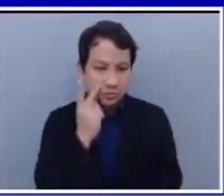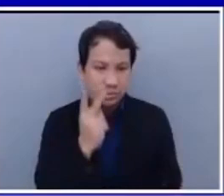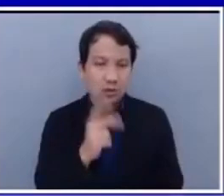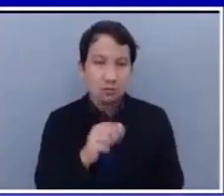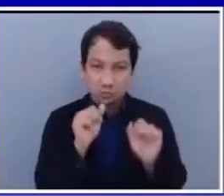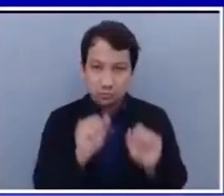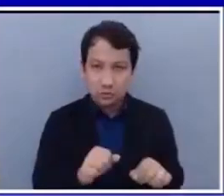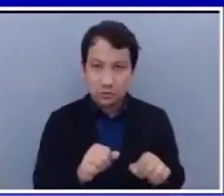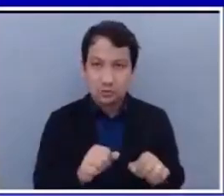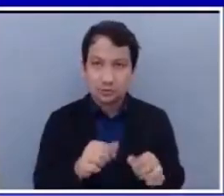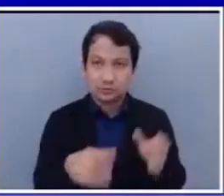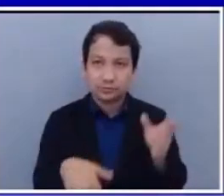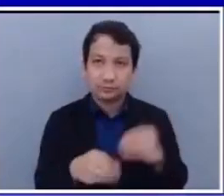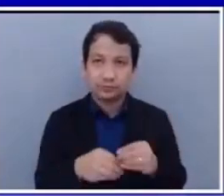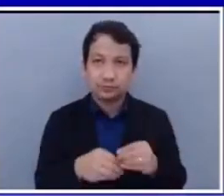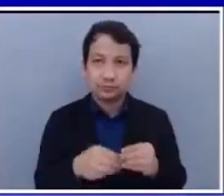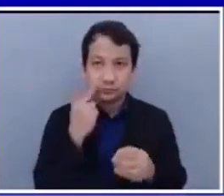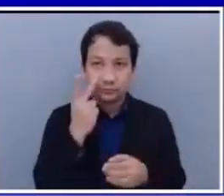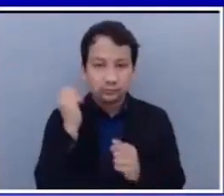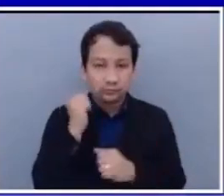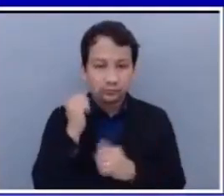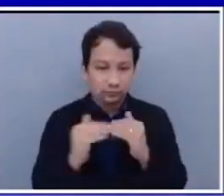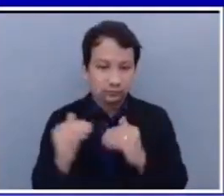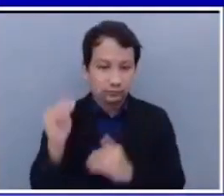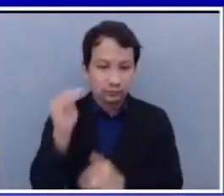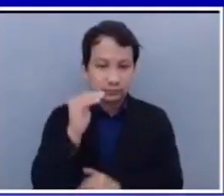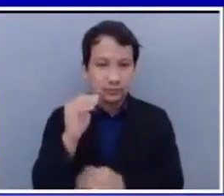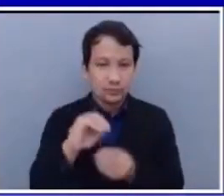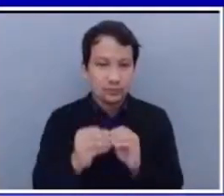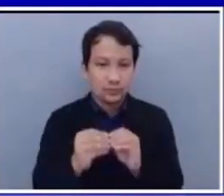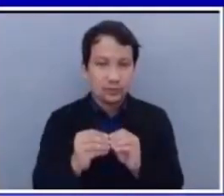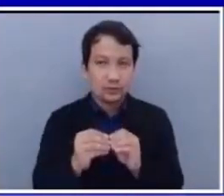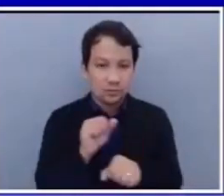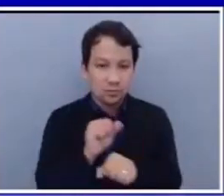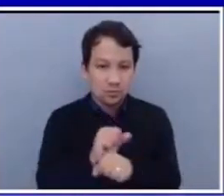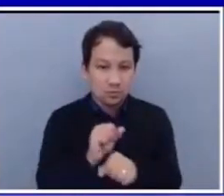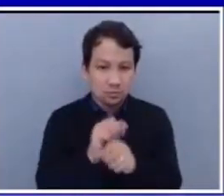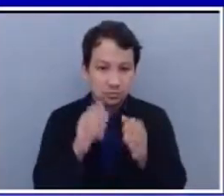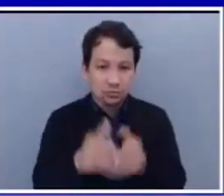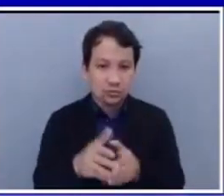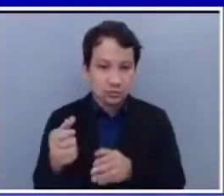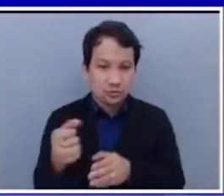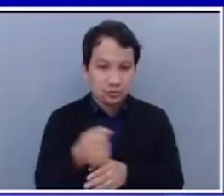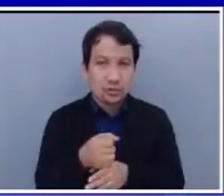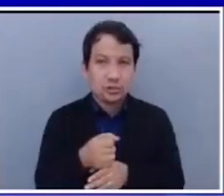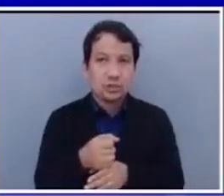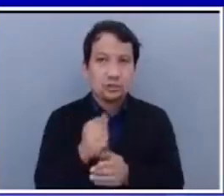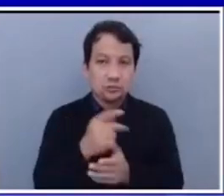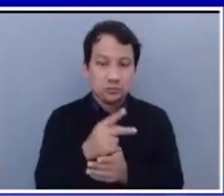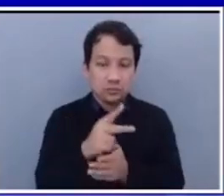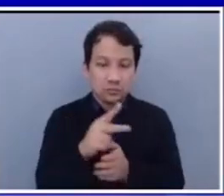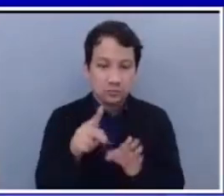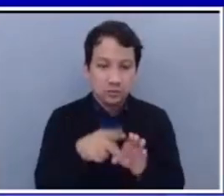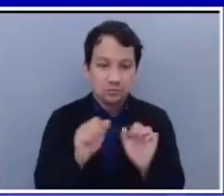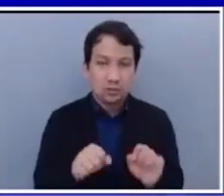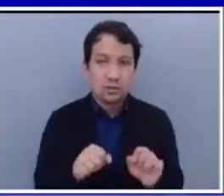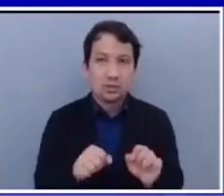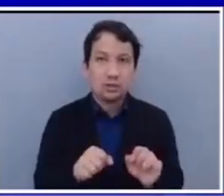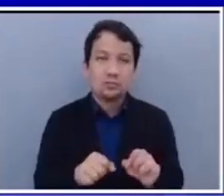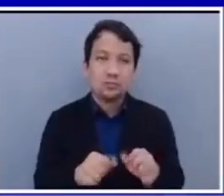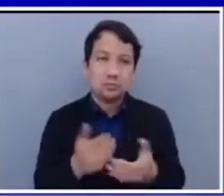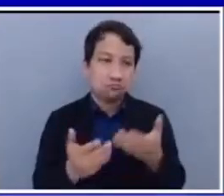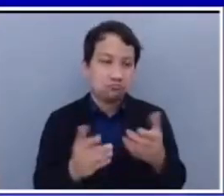see or we can expect higher number of employed persons and even those that are participating. But of course, as I've